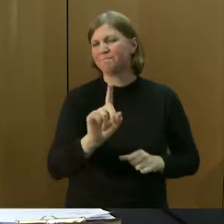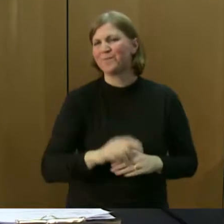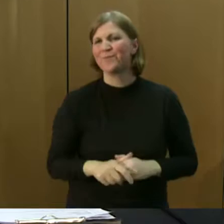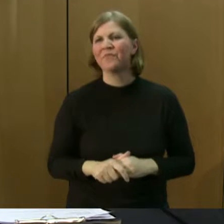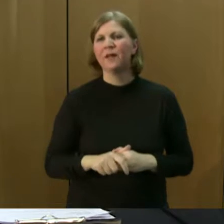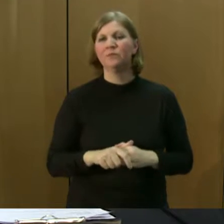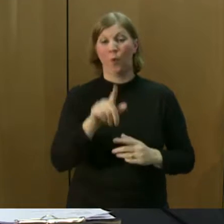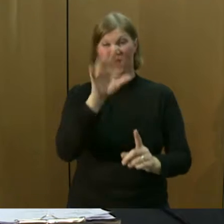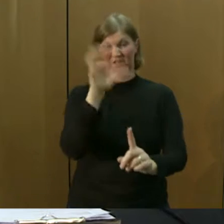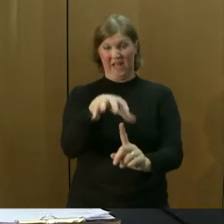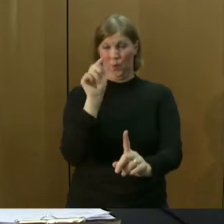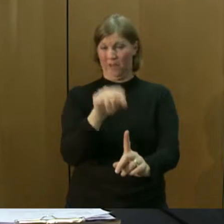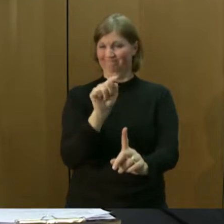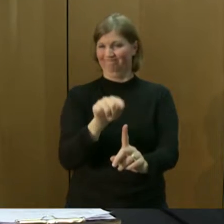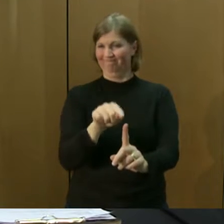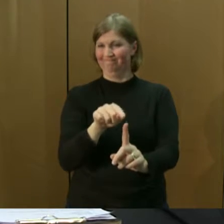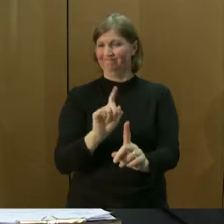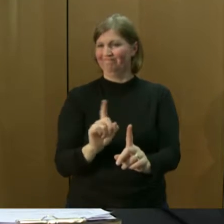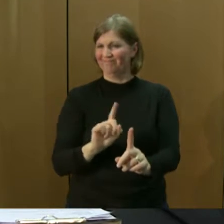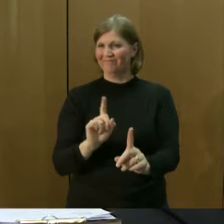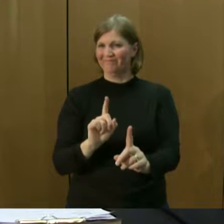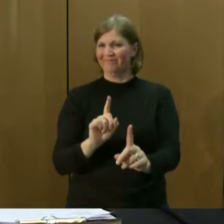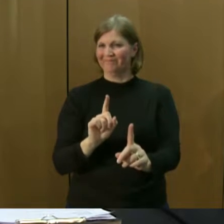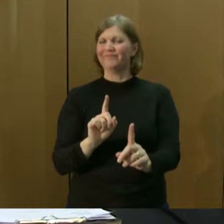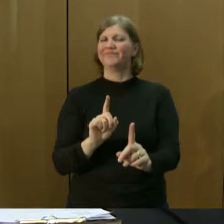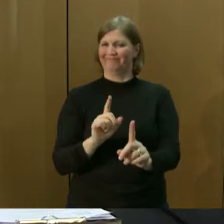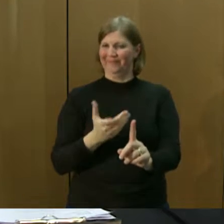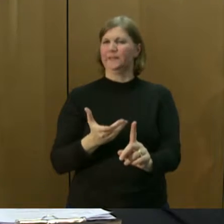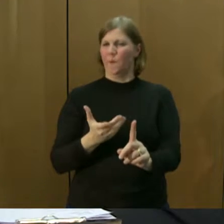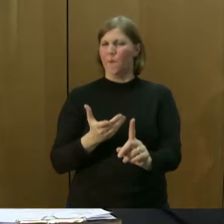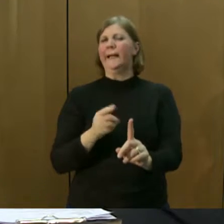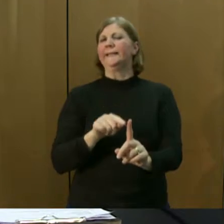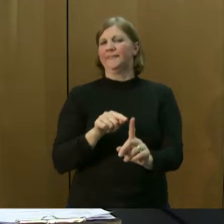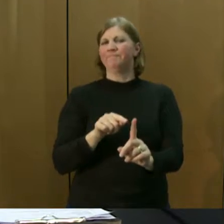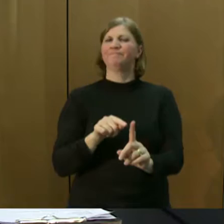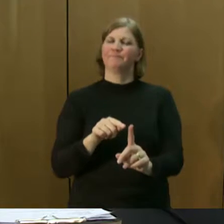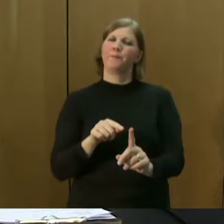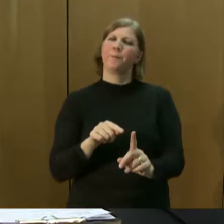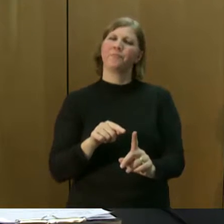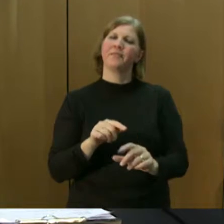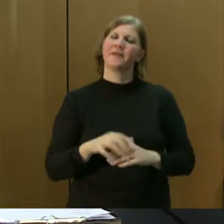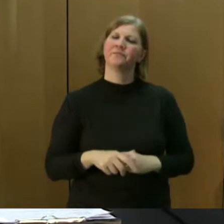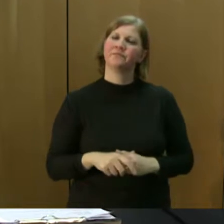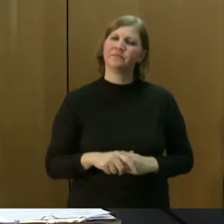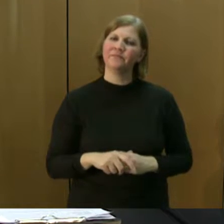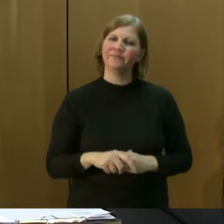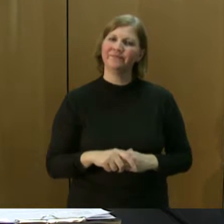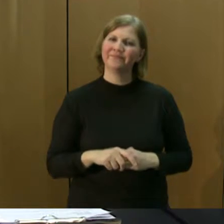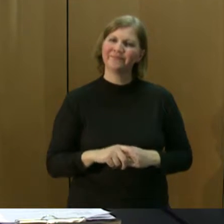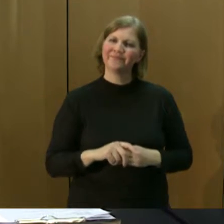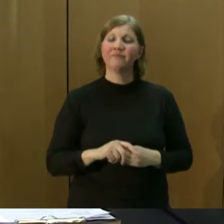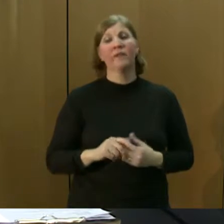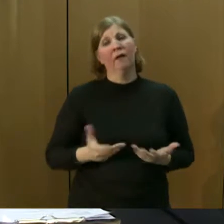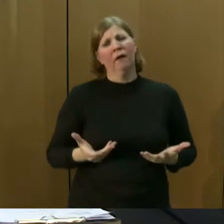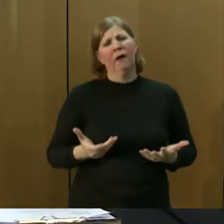we'll do is I'll talk to Rowan with her venue hat on, but also in a generic sense in terms of if you could maybe talk through how